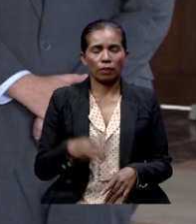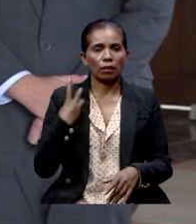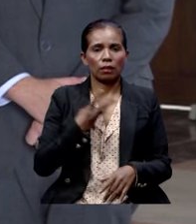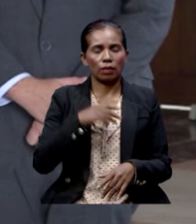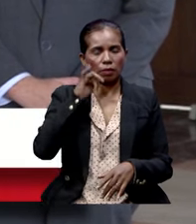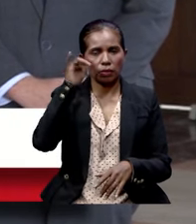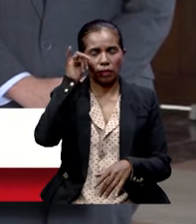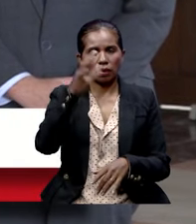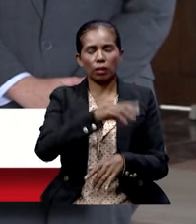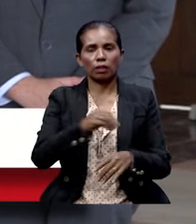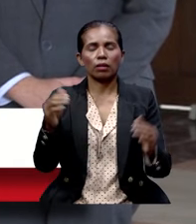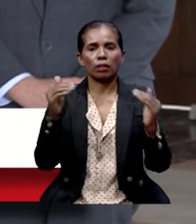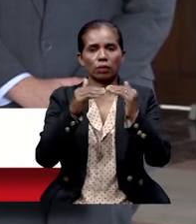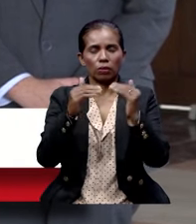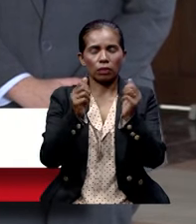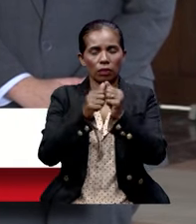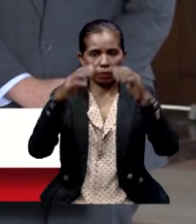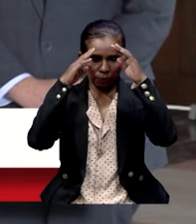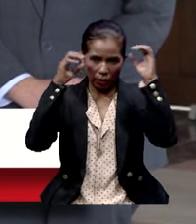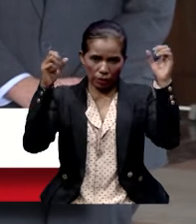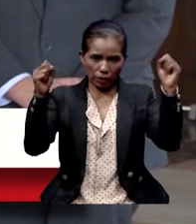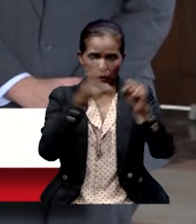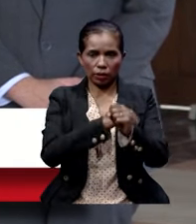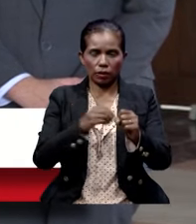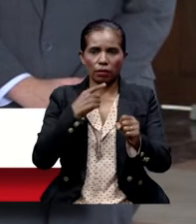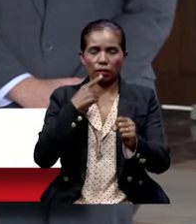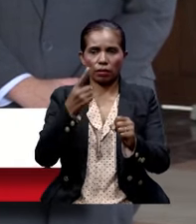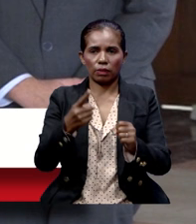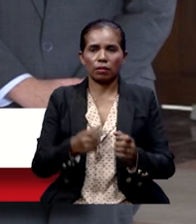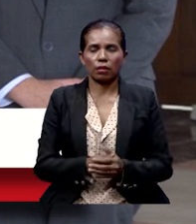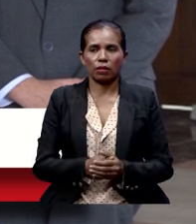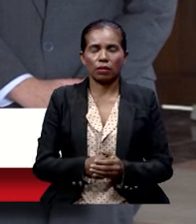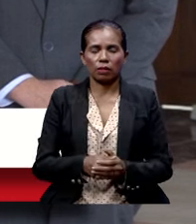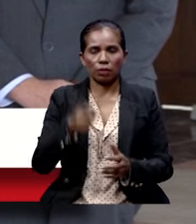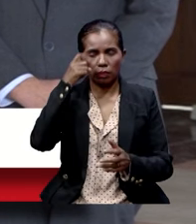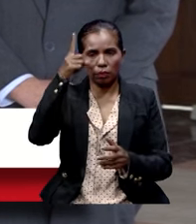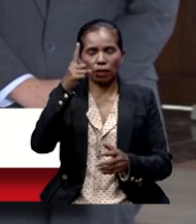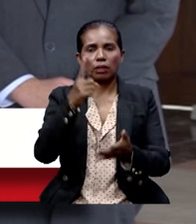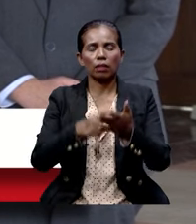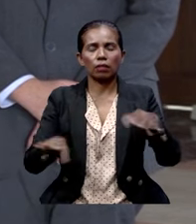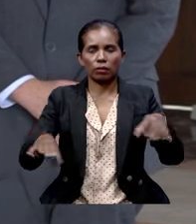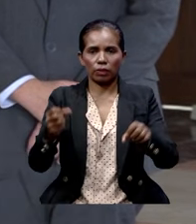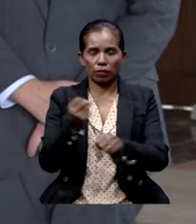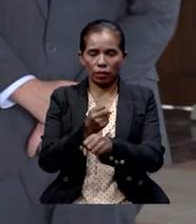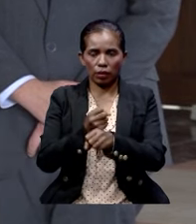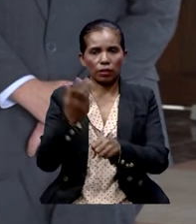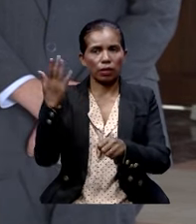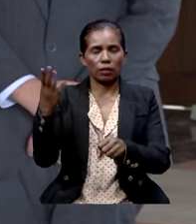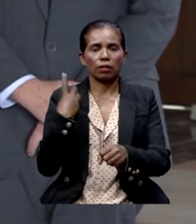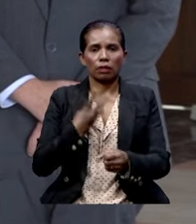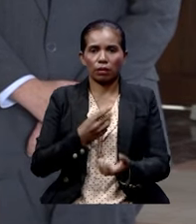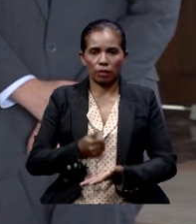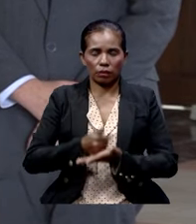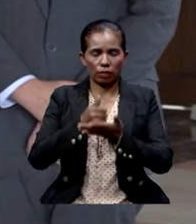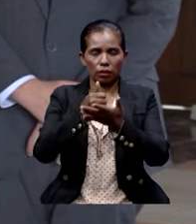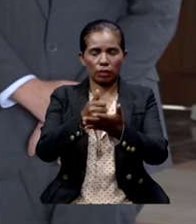team with the president this morning, just to introduce ourselves, to understand how the president will like to work with us and what are his priorities